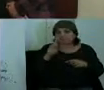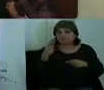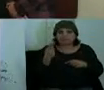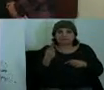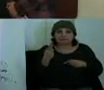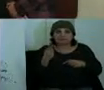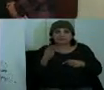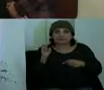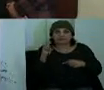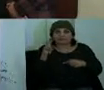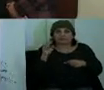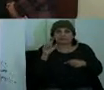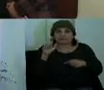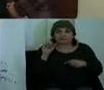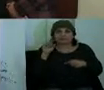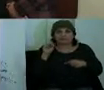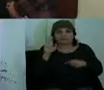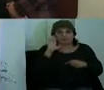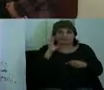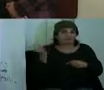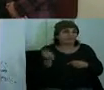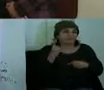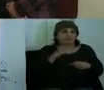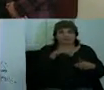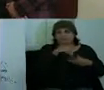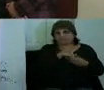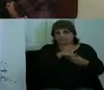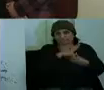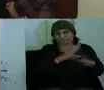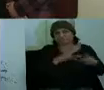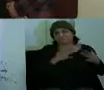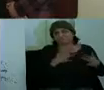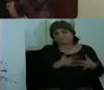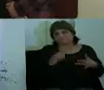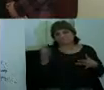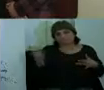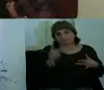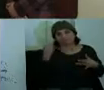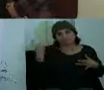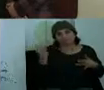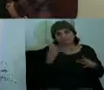Evelyn will always be in our heart. And thank you, Barbara.